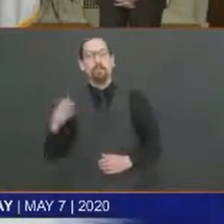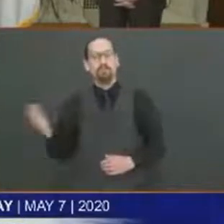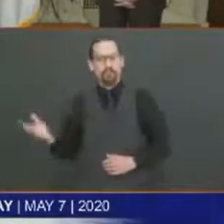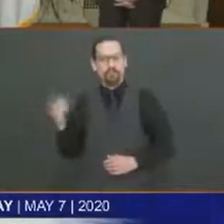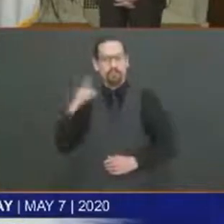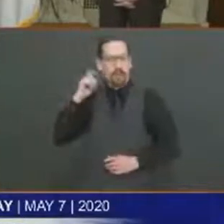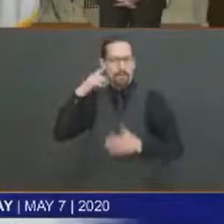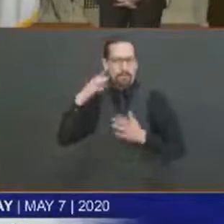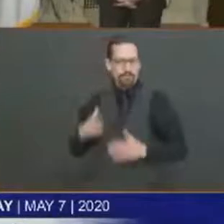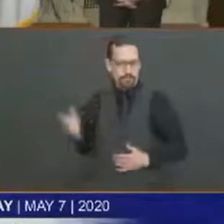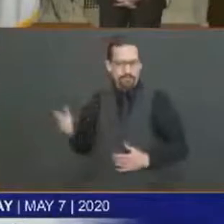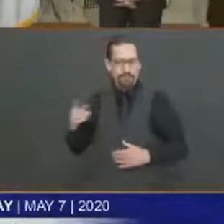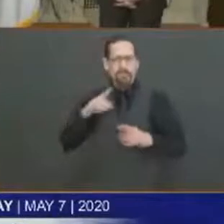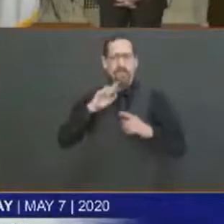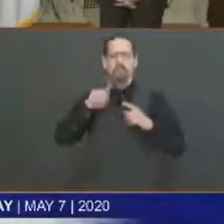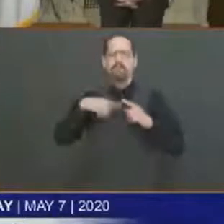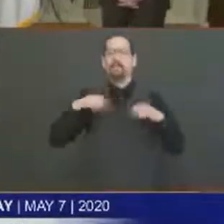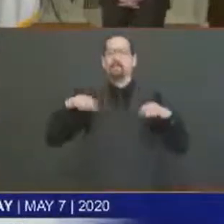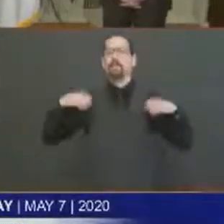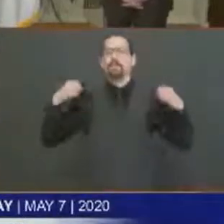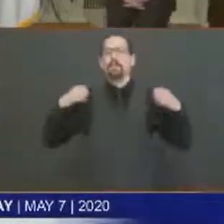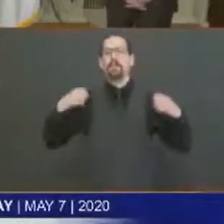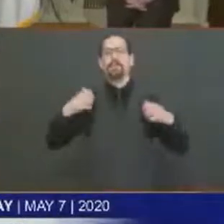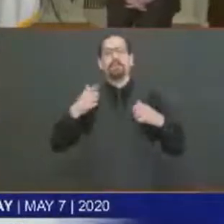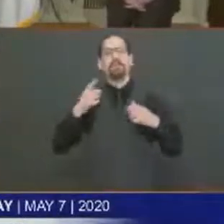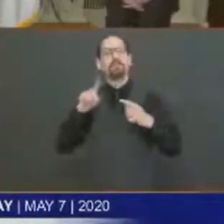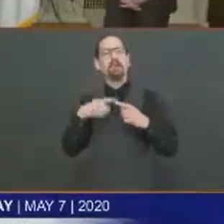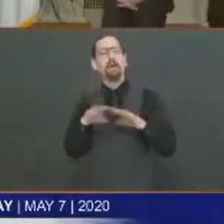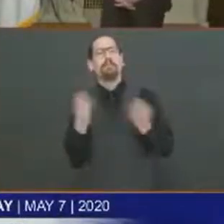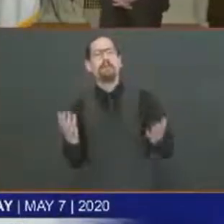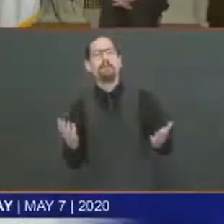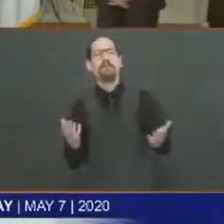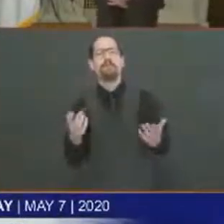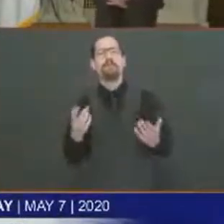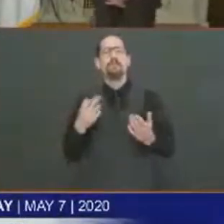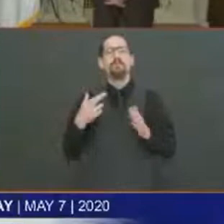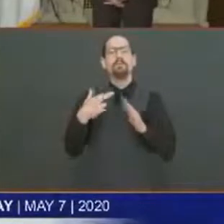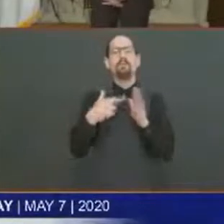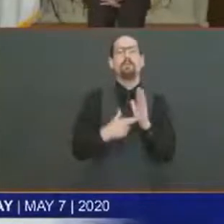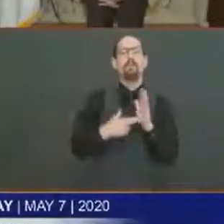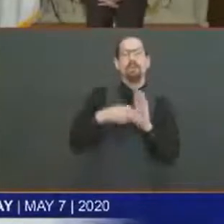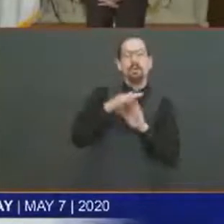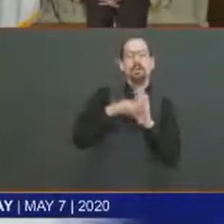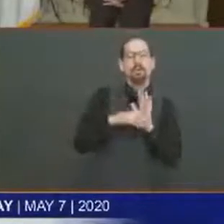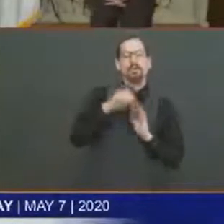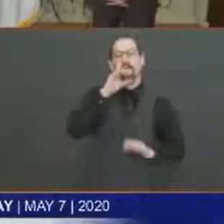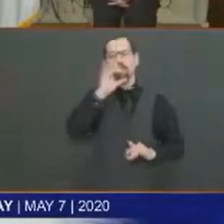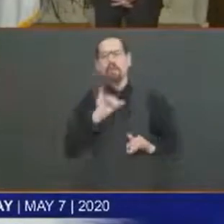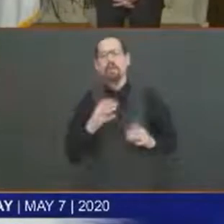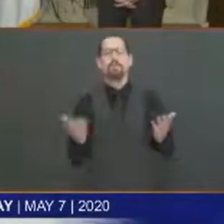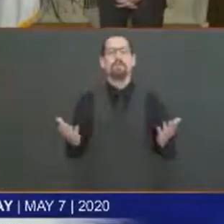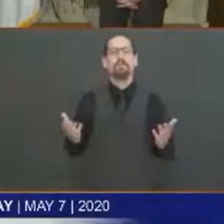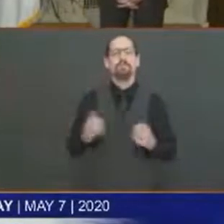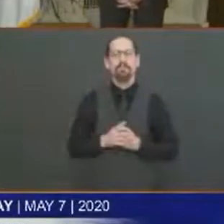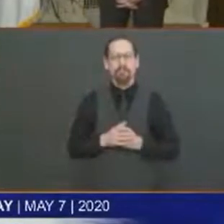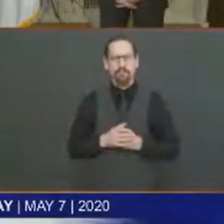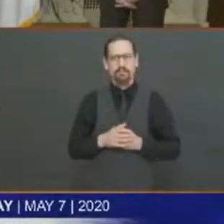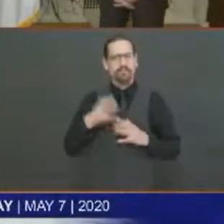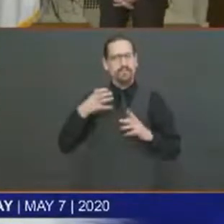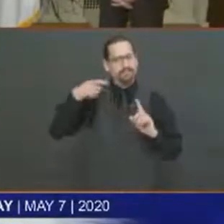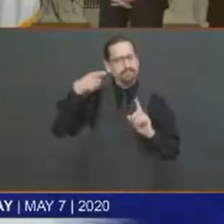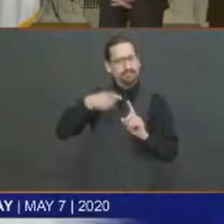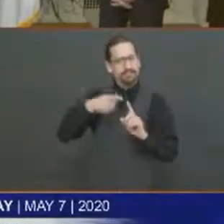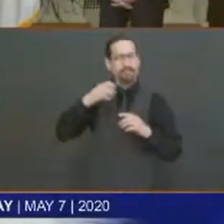what rules do you expect they'll need to follow? So gyms, we're targeting for phase 2. It's a little bit